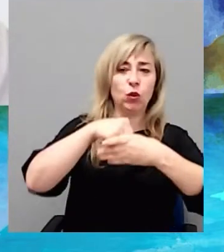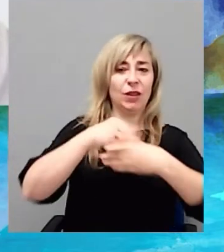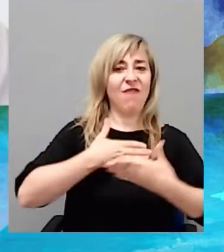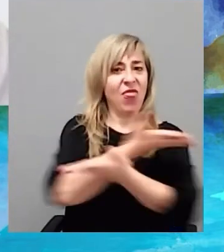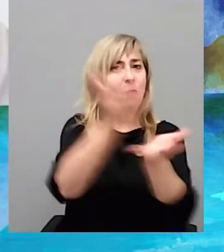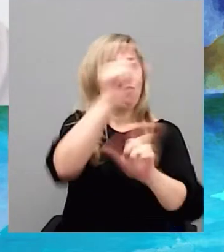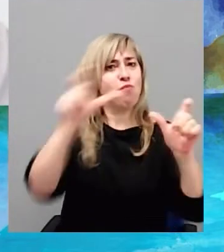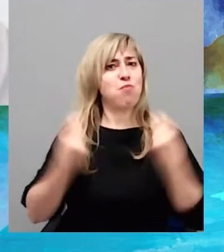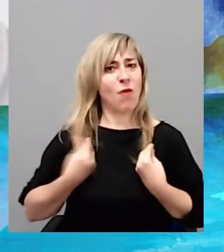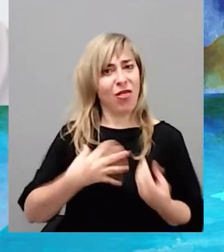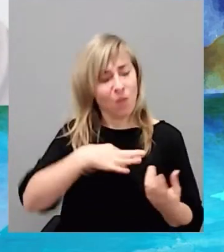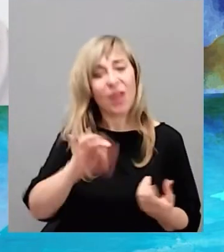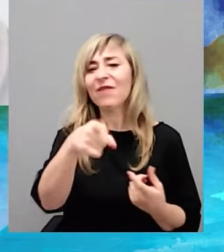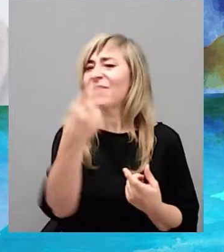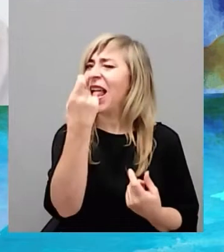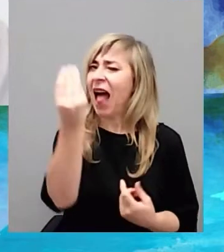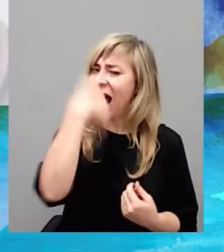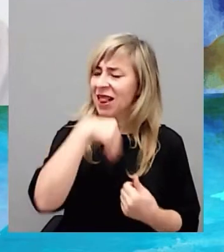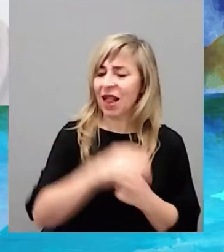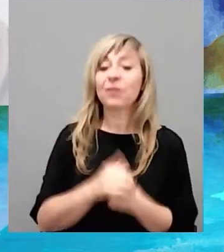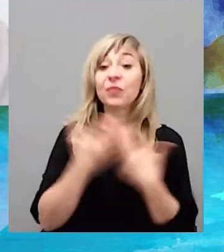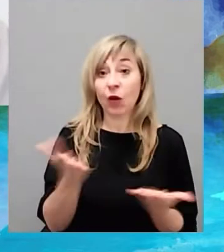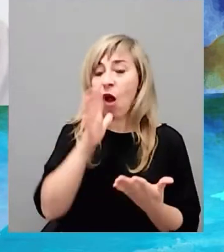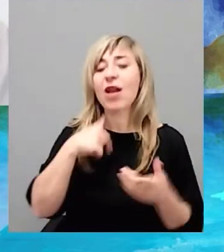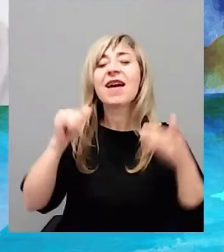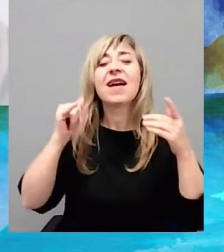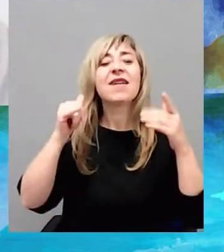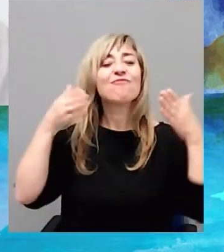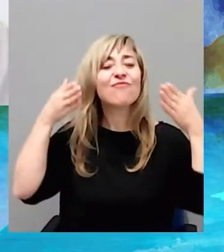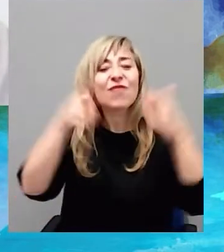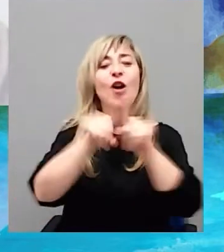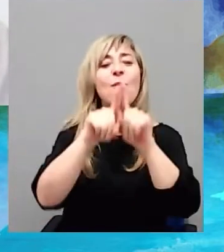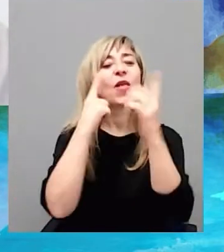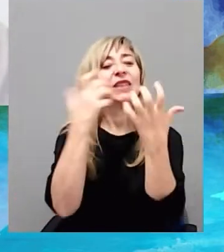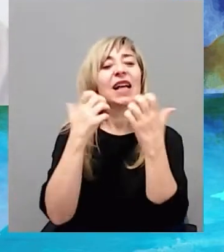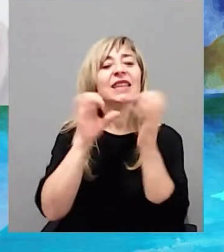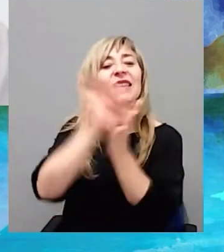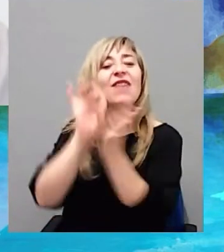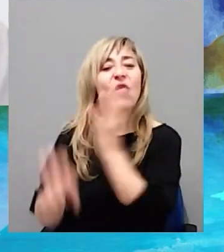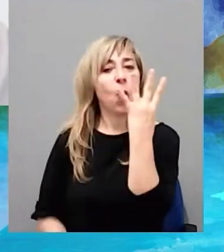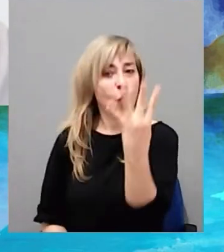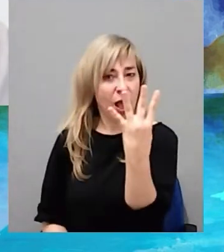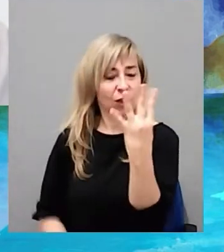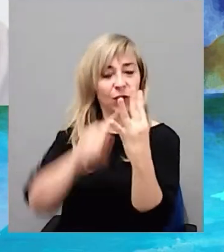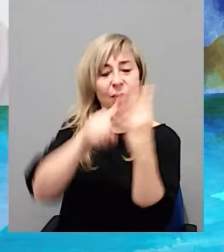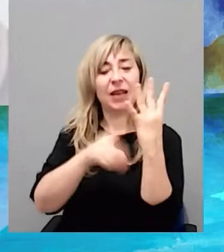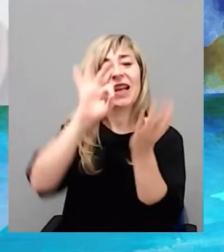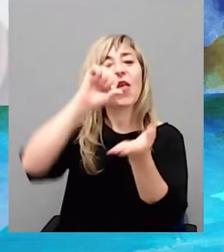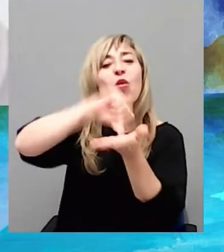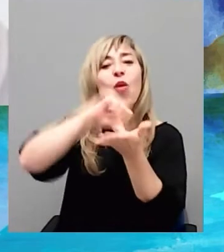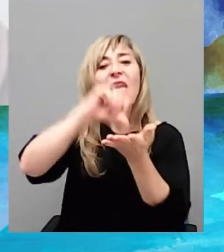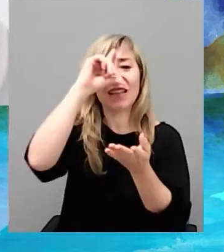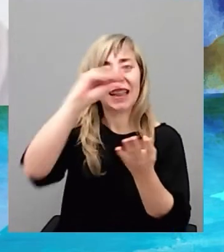around smart cities from a universal design approach through the same number of speakers. And then in a common